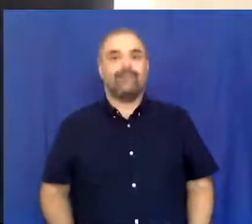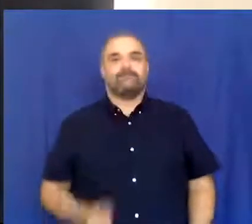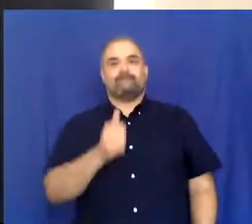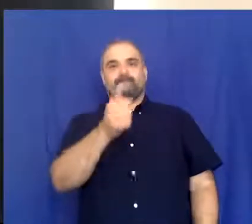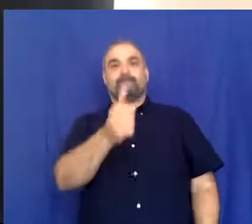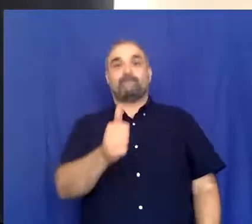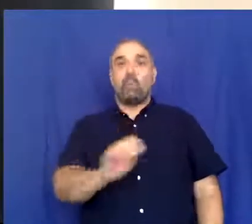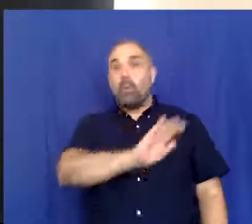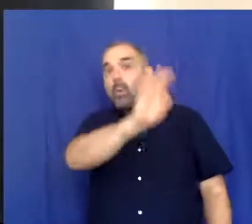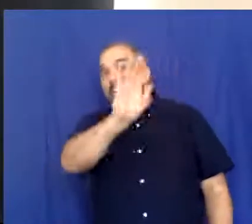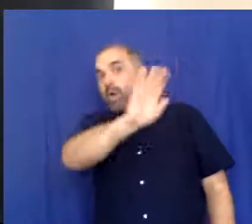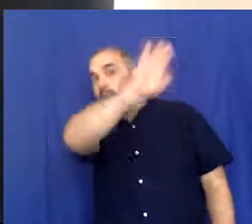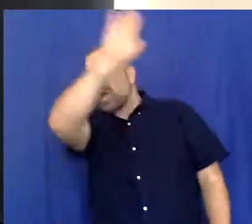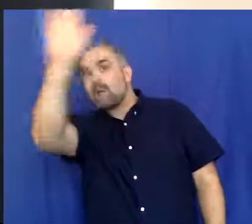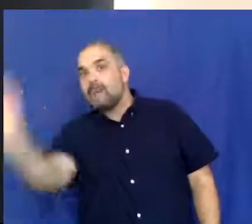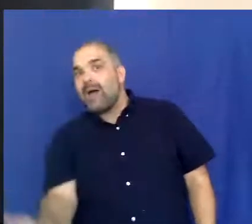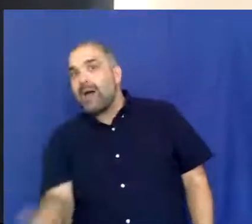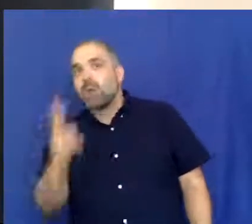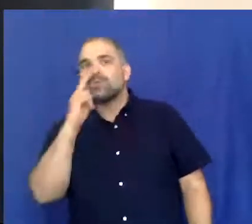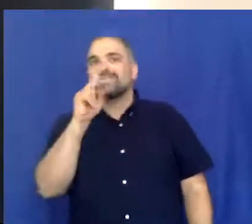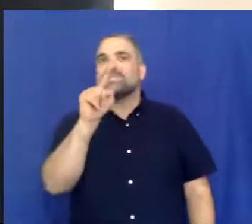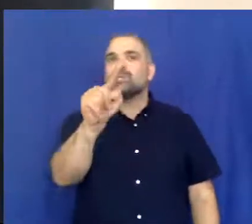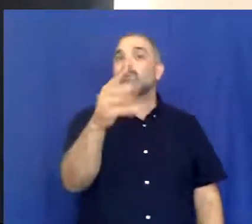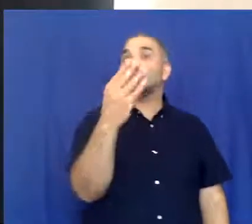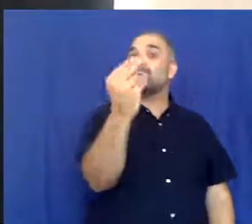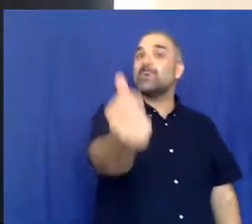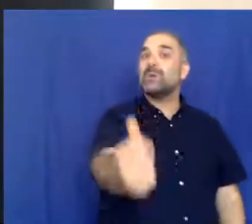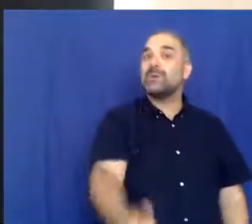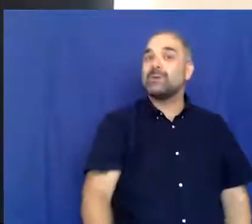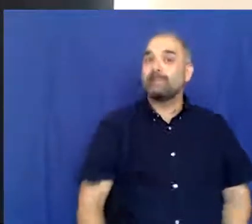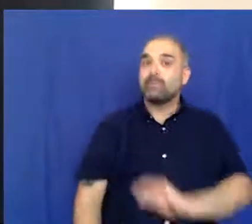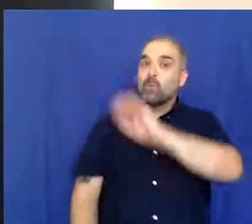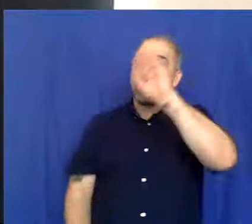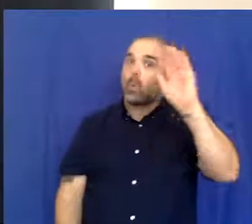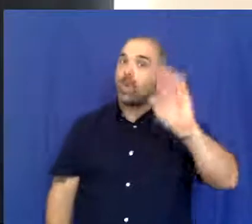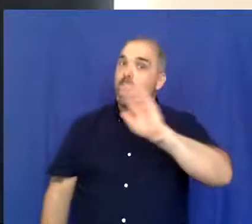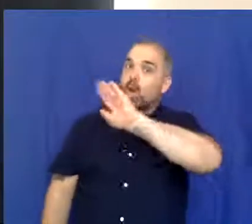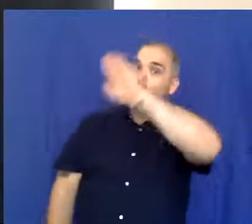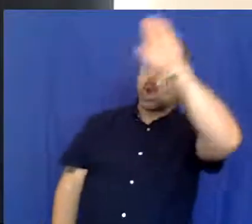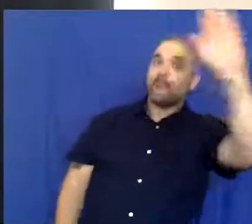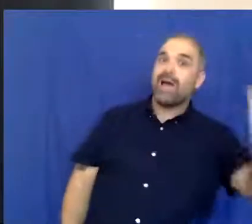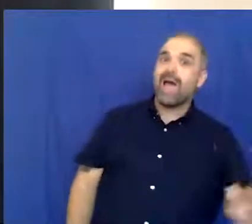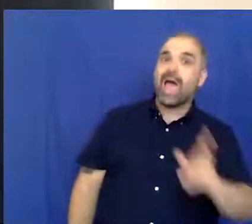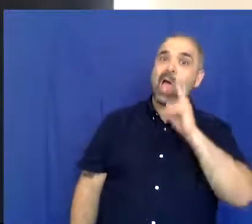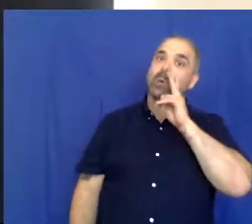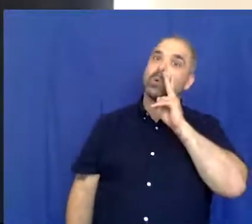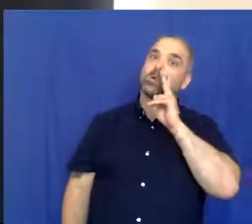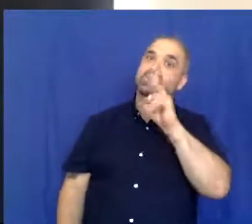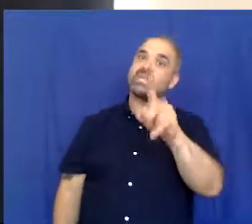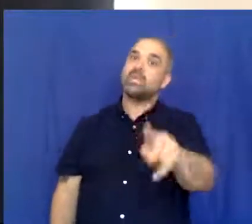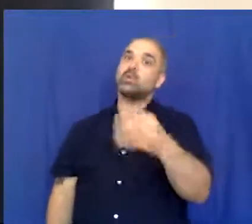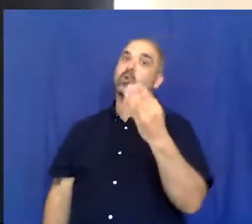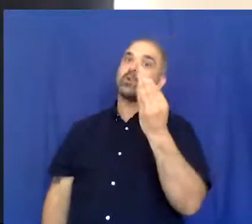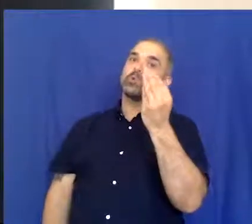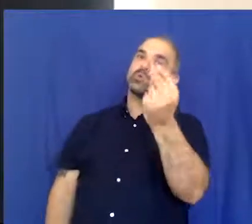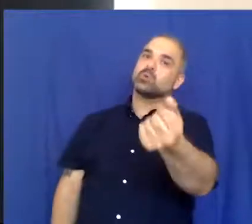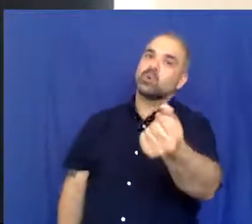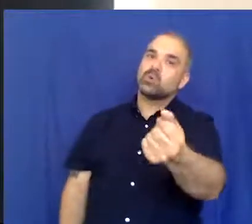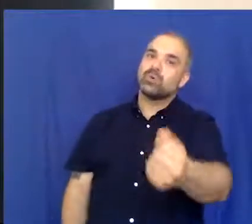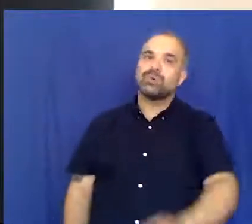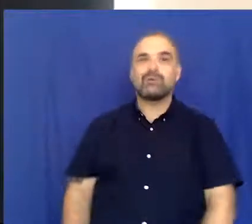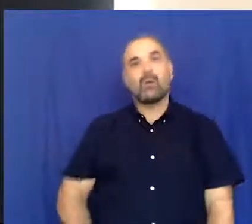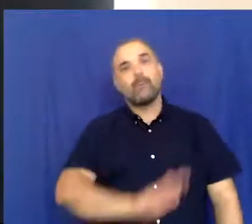with me? Ready? Hoyle, goodbye, we'll see you soon. Hoyle, goodbye,